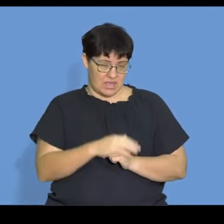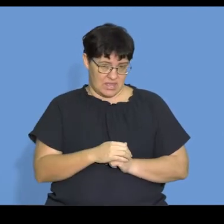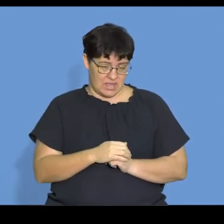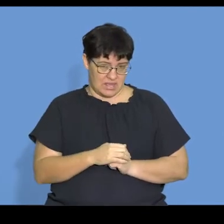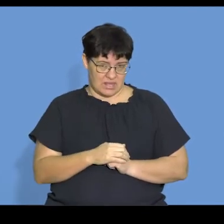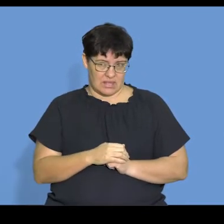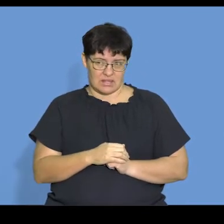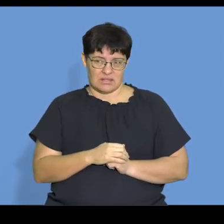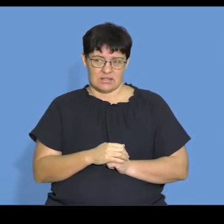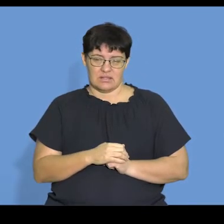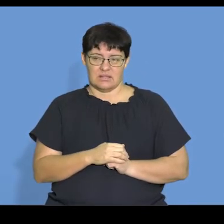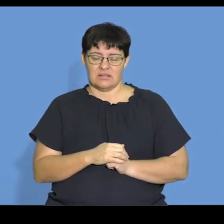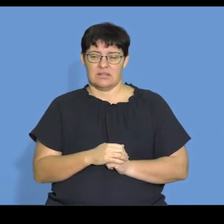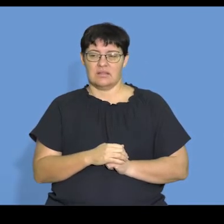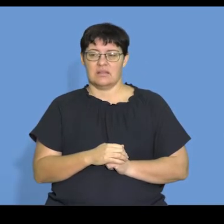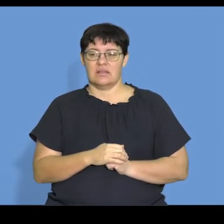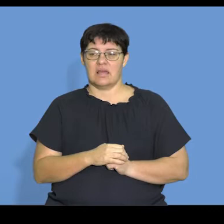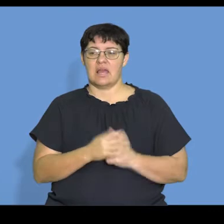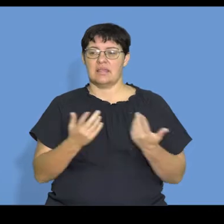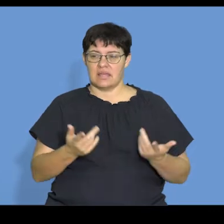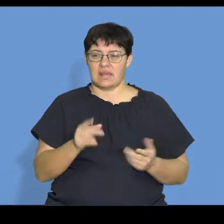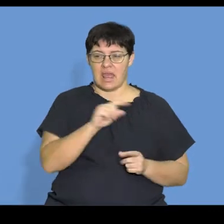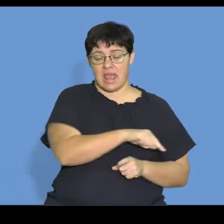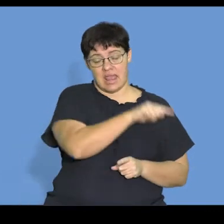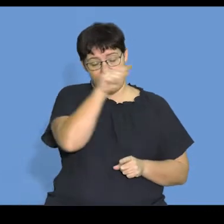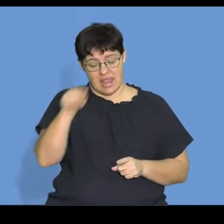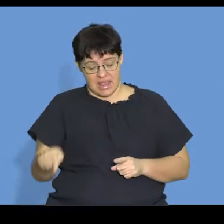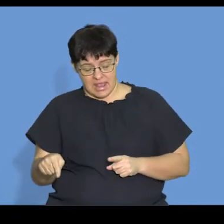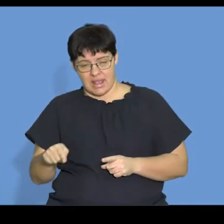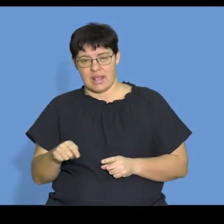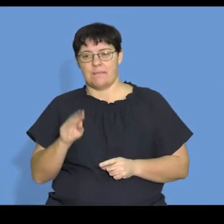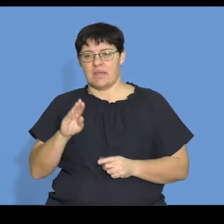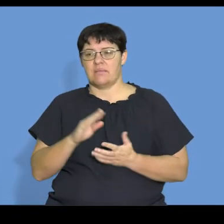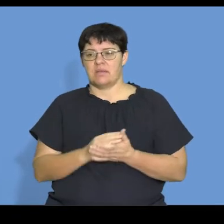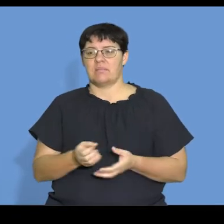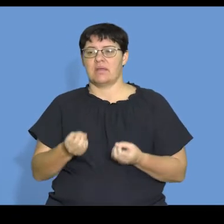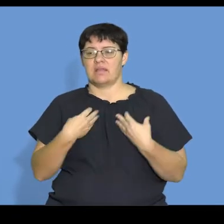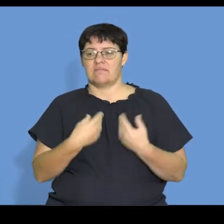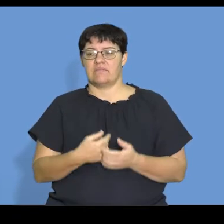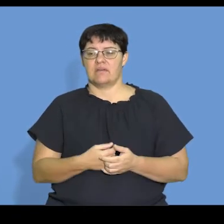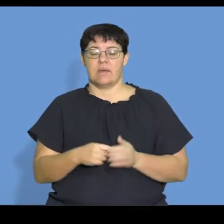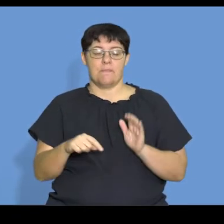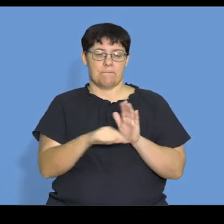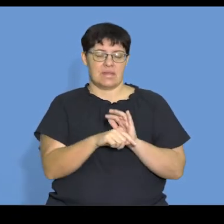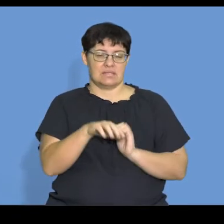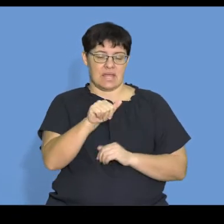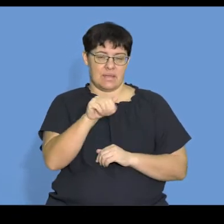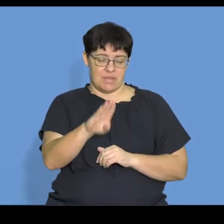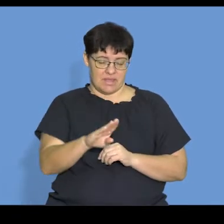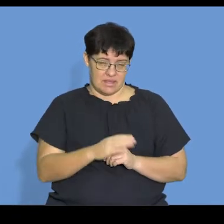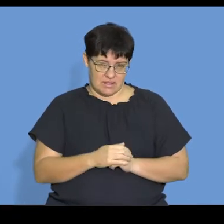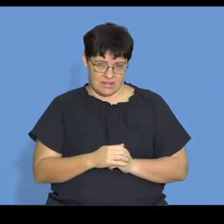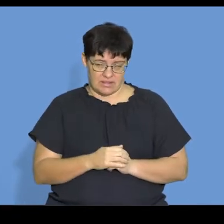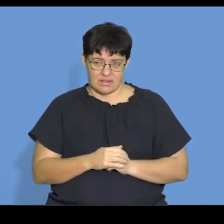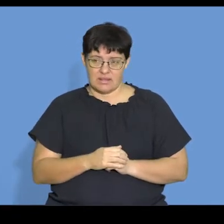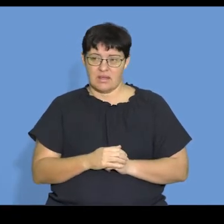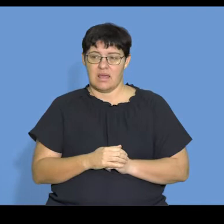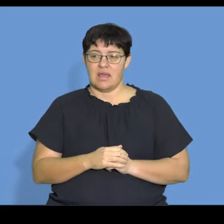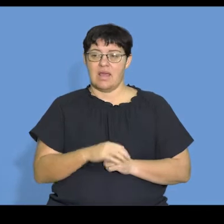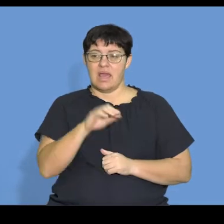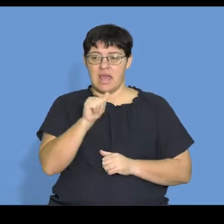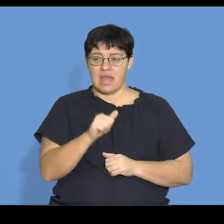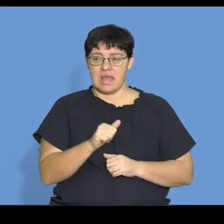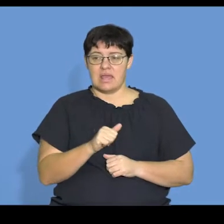about expanding. A multiplied by b will be minus ab. A multiplied by b will